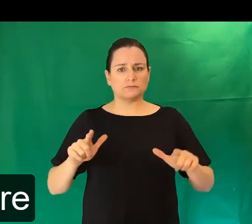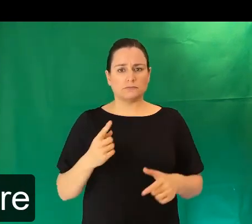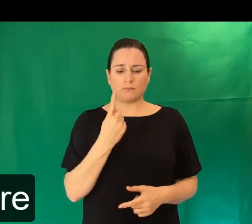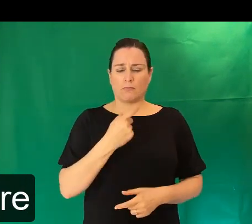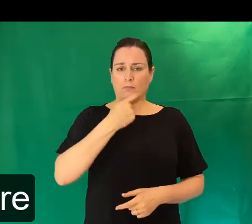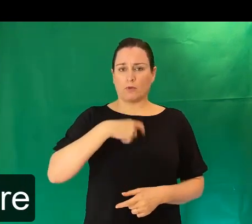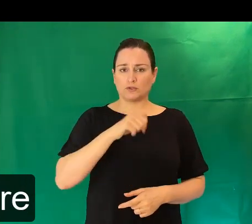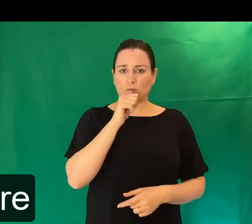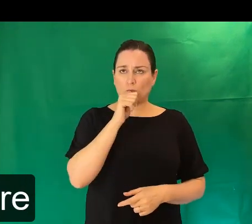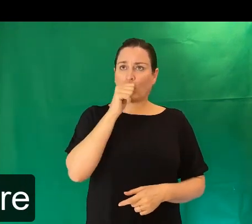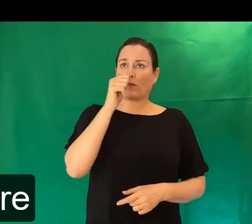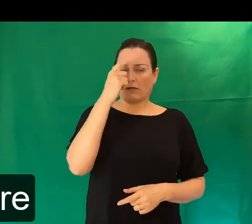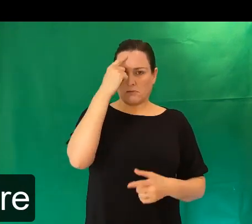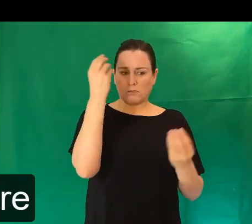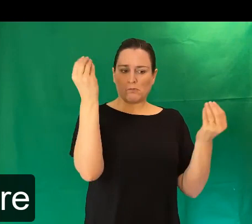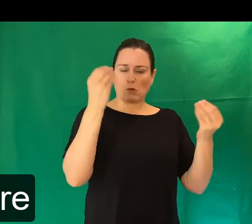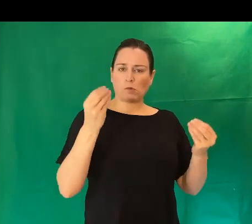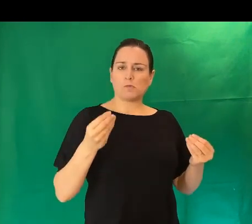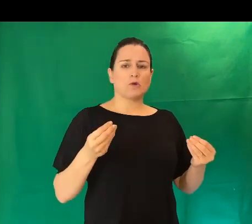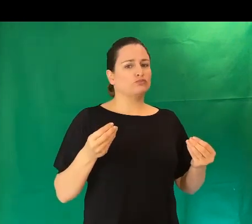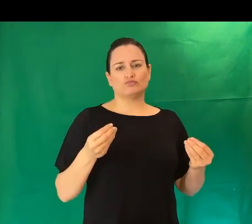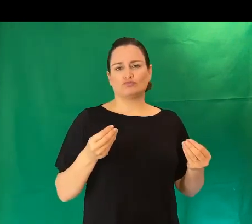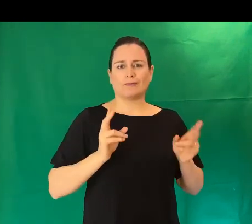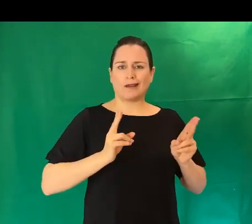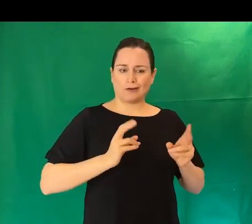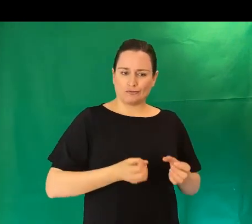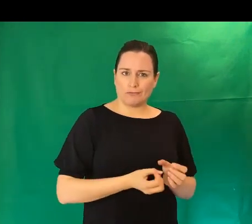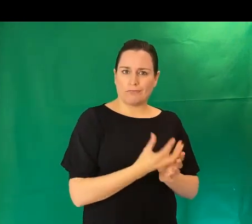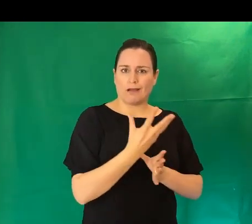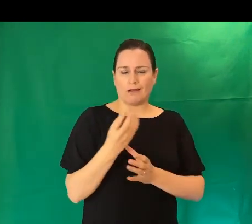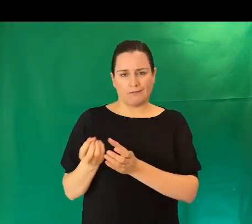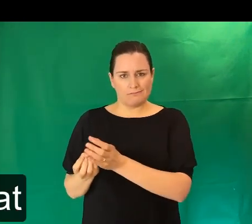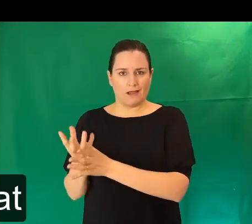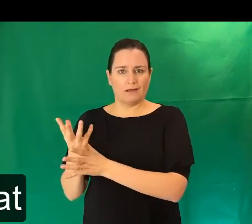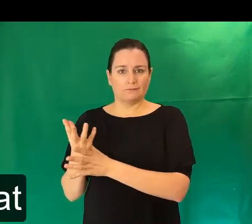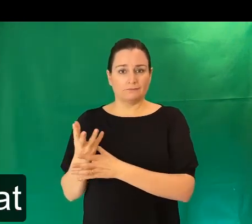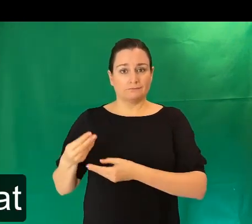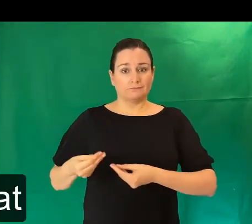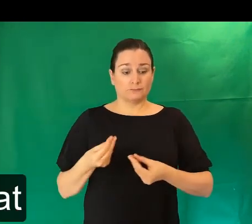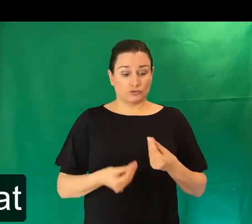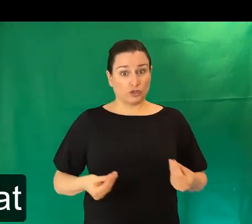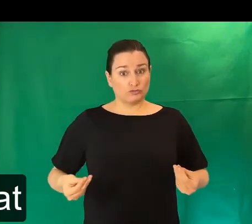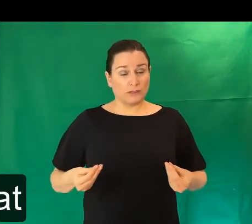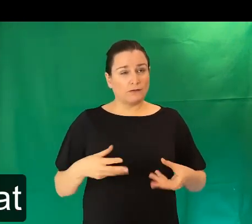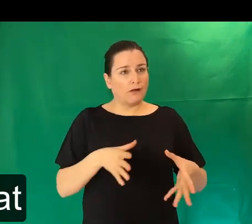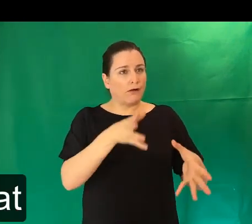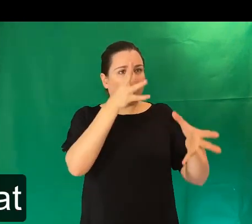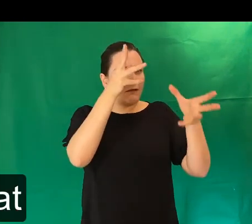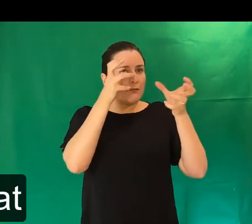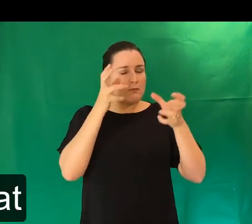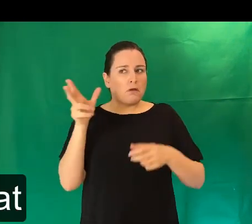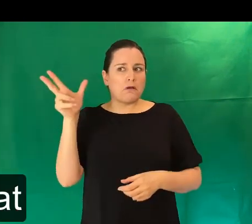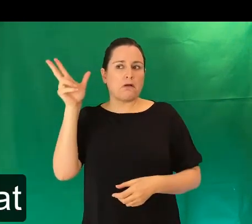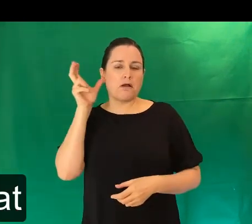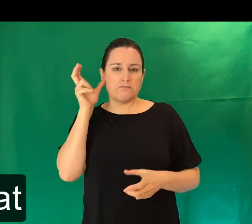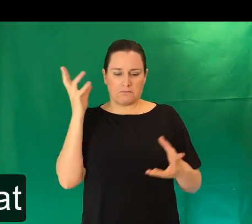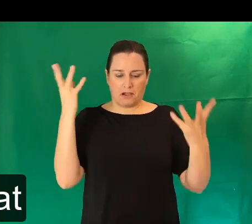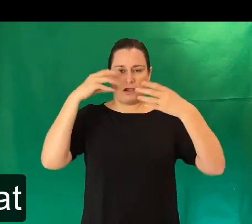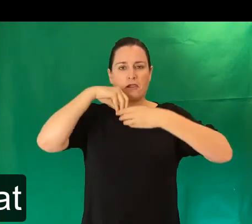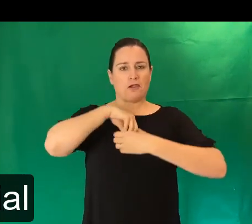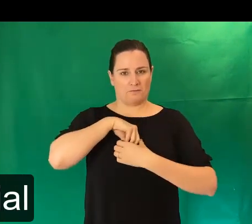not been invented, and they are acquired by children as a first language. But the difference